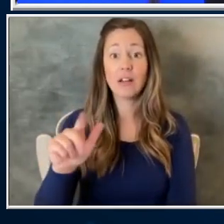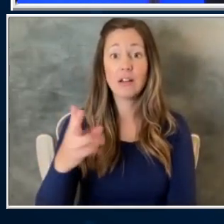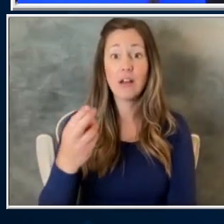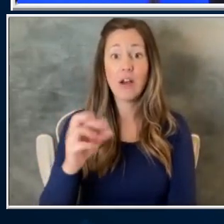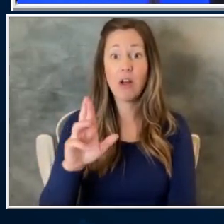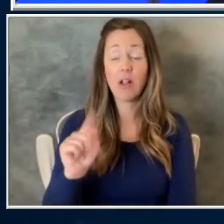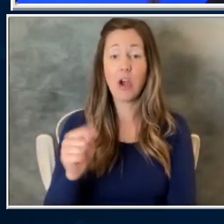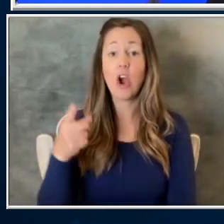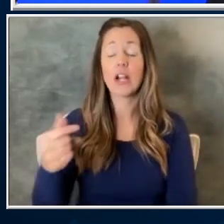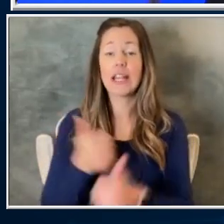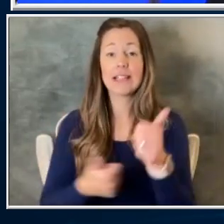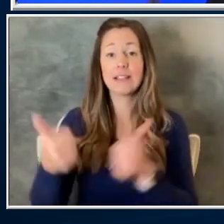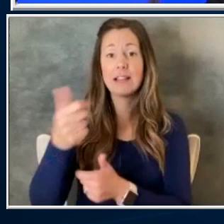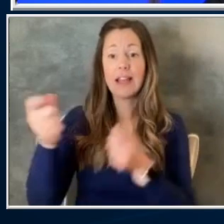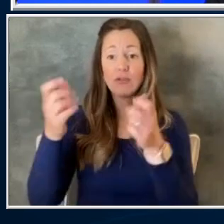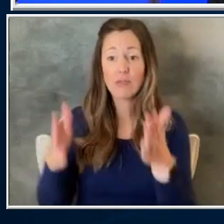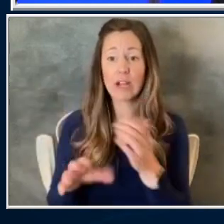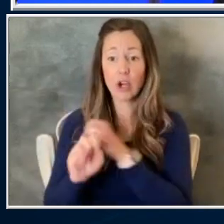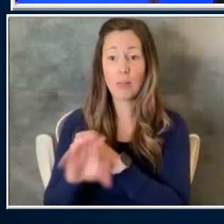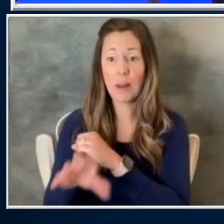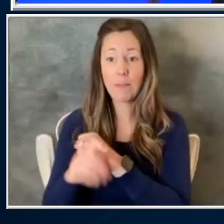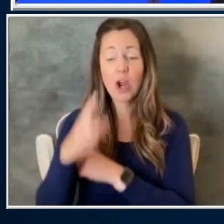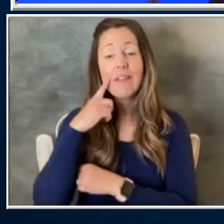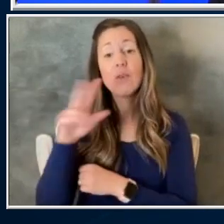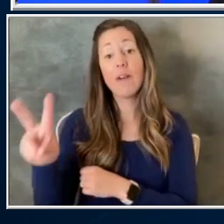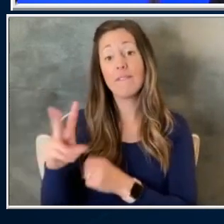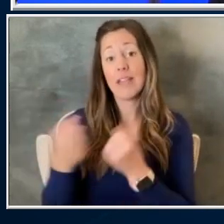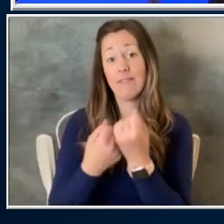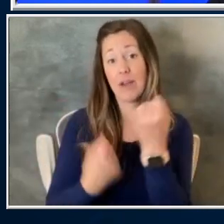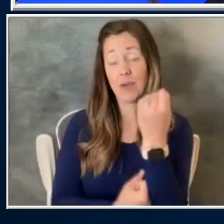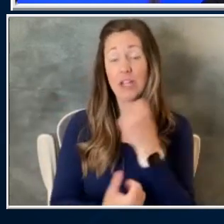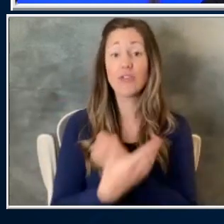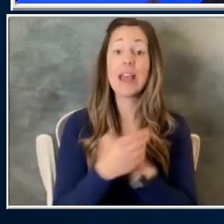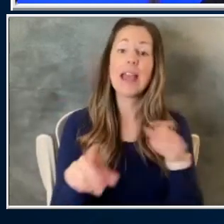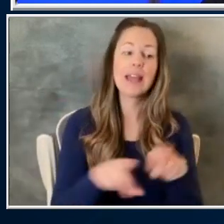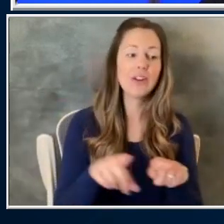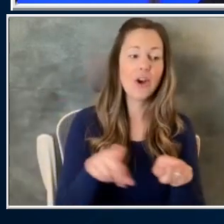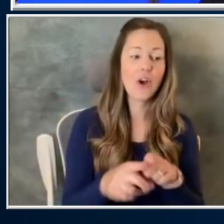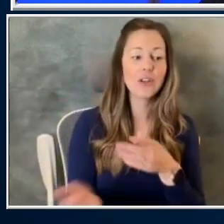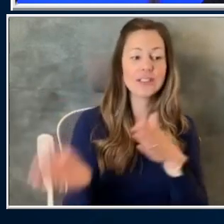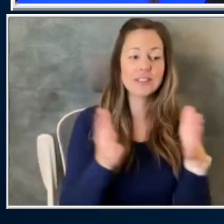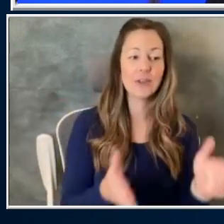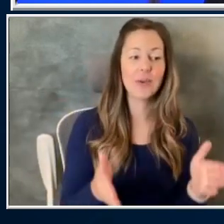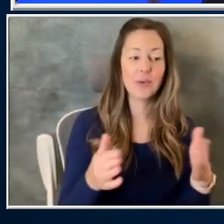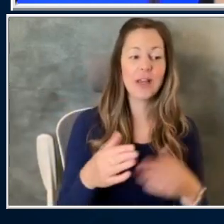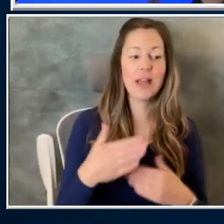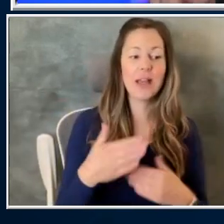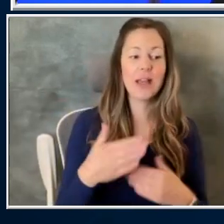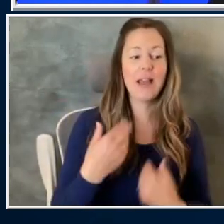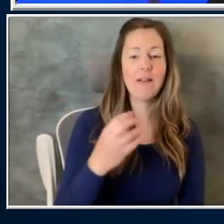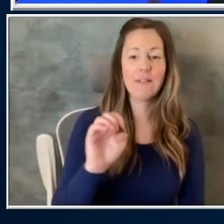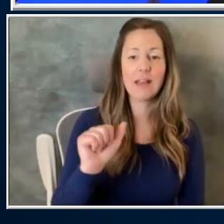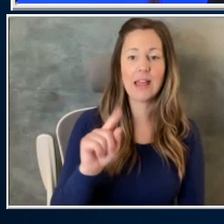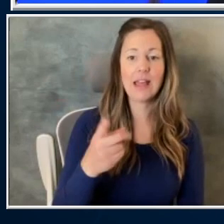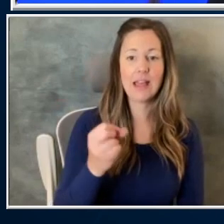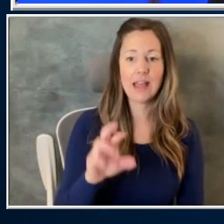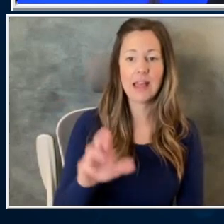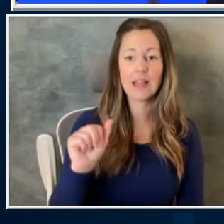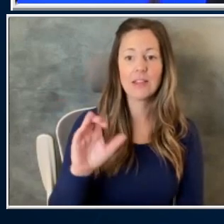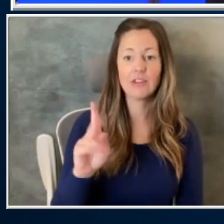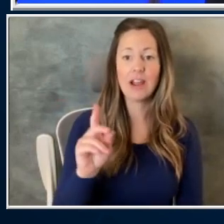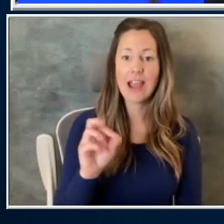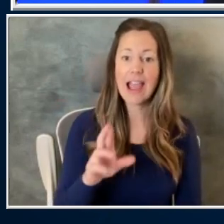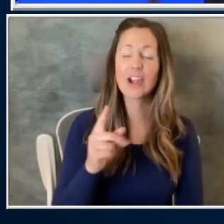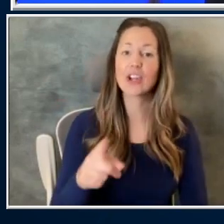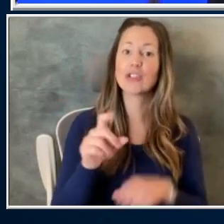and Storytelling at the V Foundation for Cancer Research, and along with Heather Acker, who rode in last year's Coast to Coast